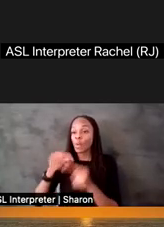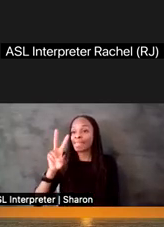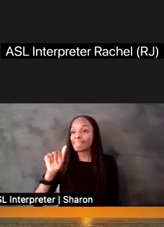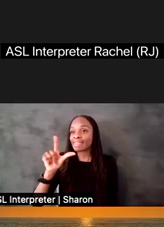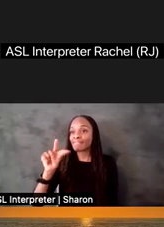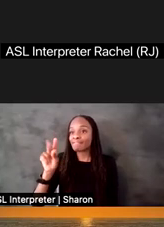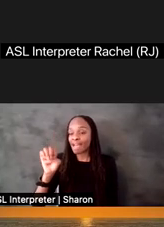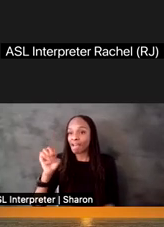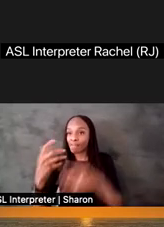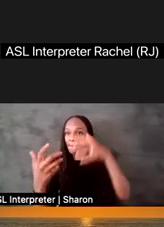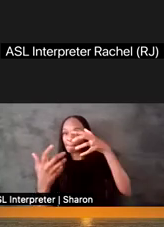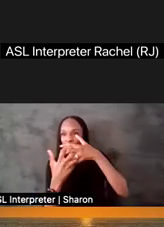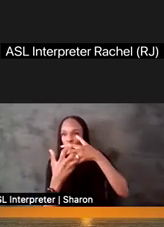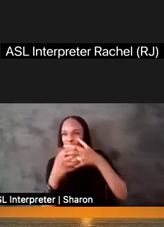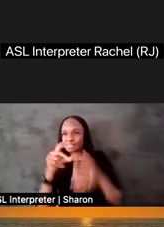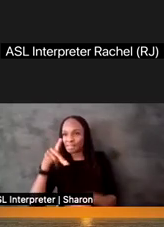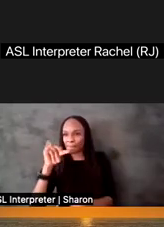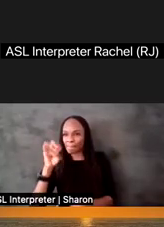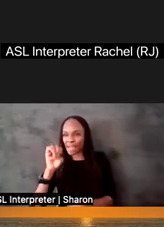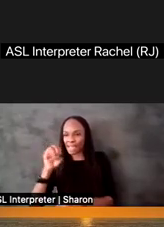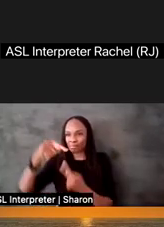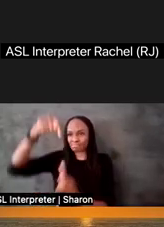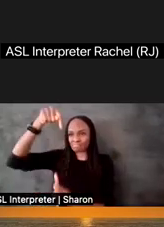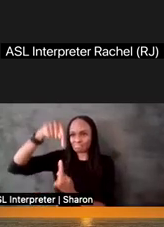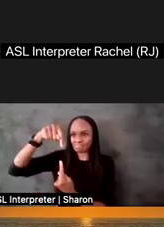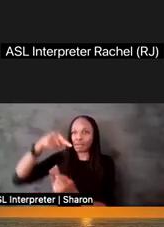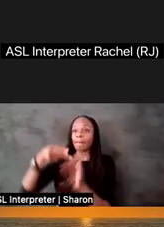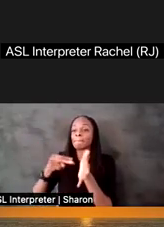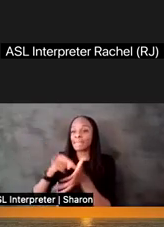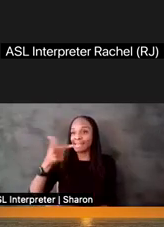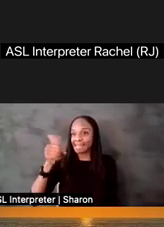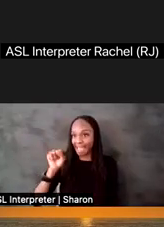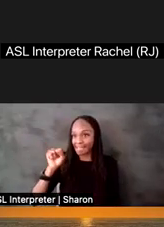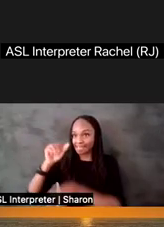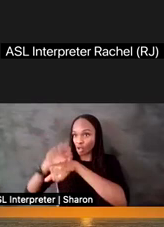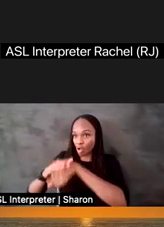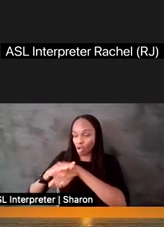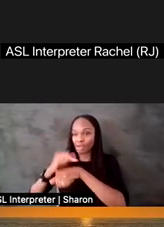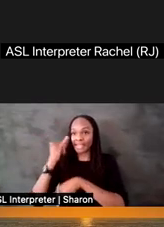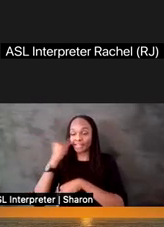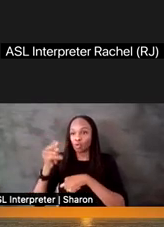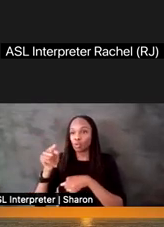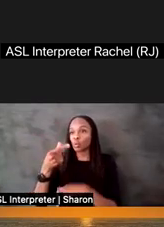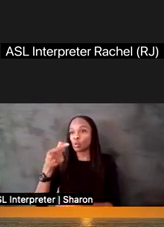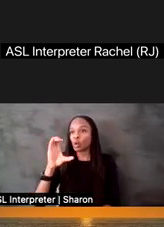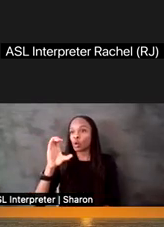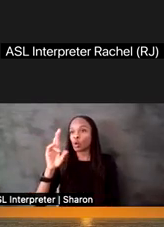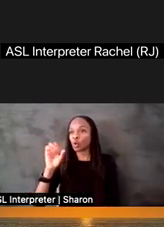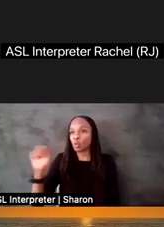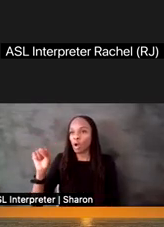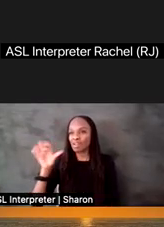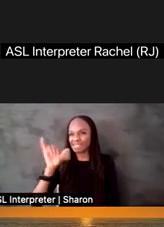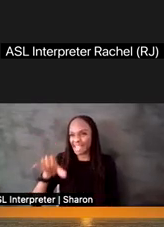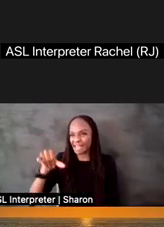alignment with the pipe straight up and down, that means the gas is on. And when you cross the pipe, that means it's